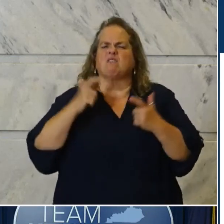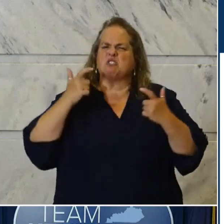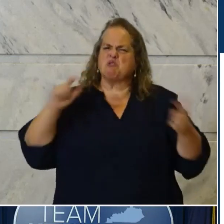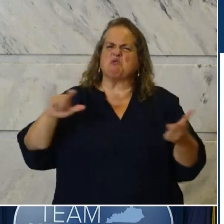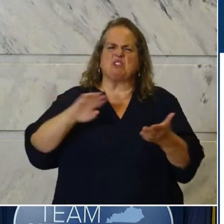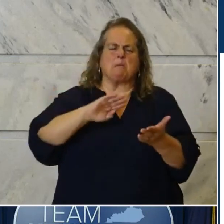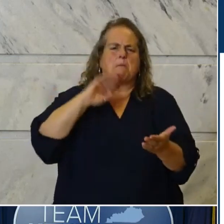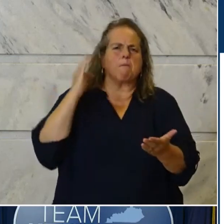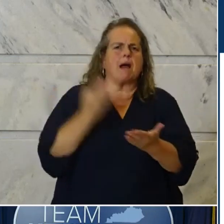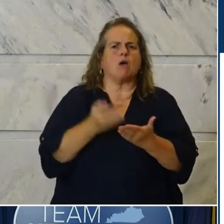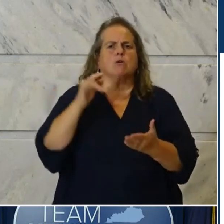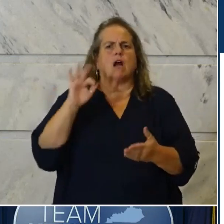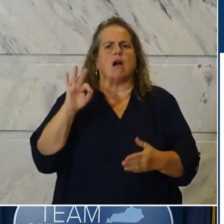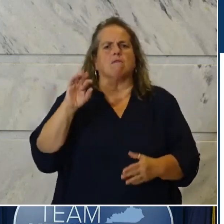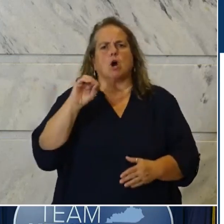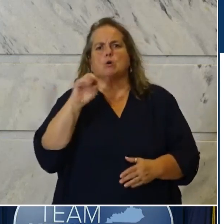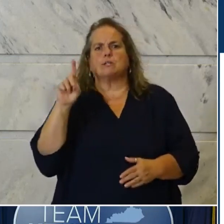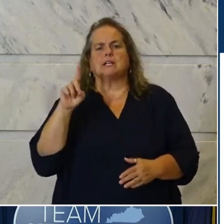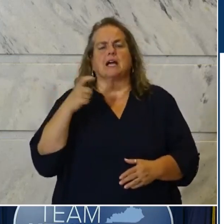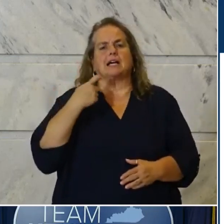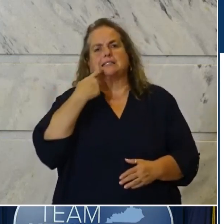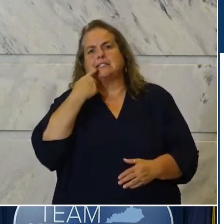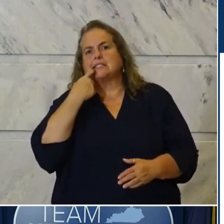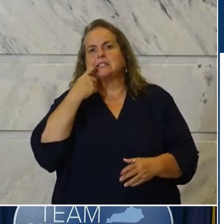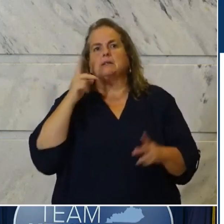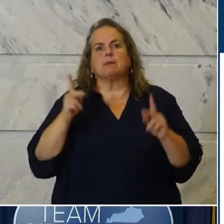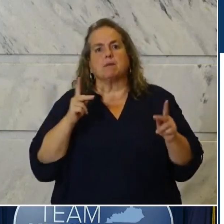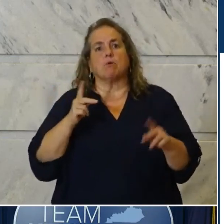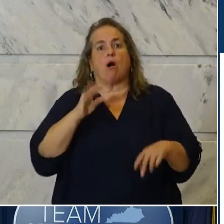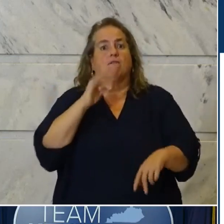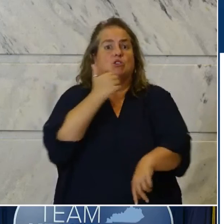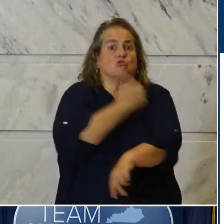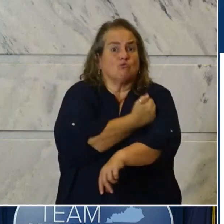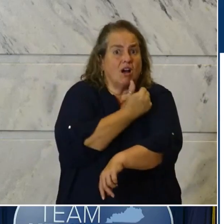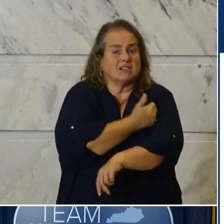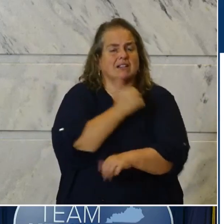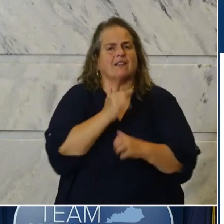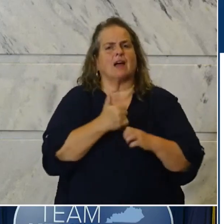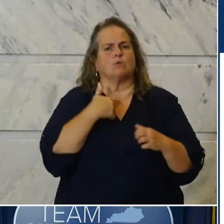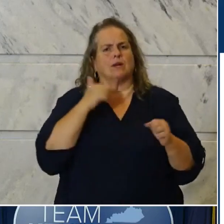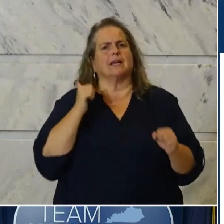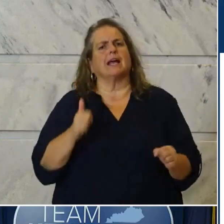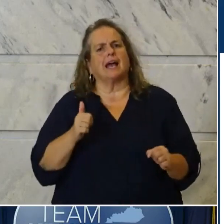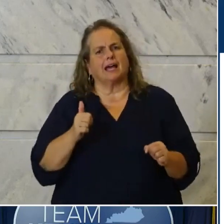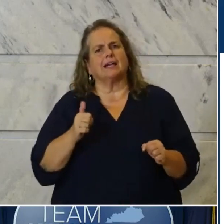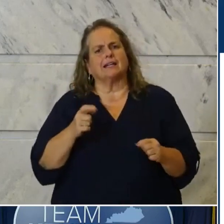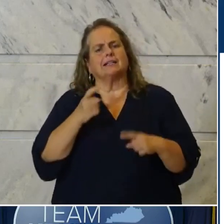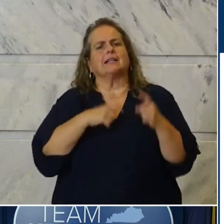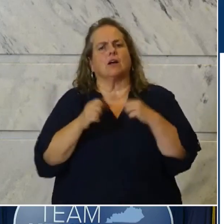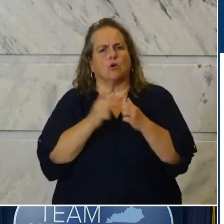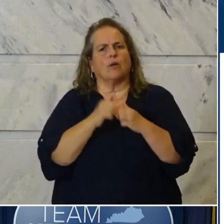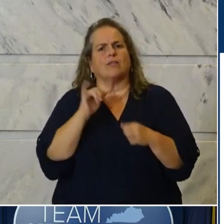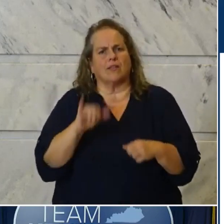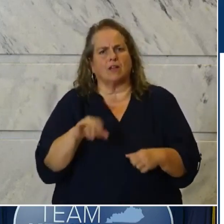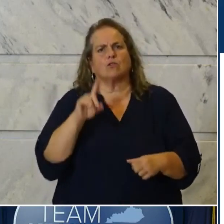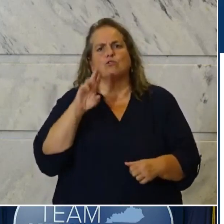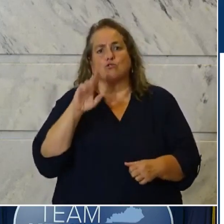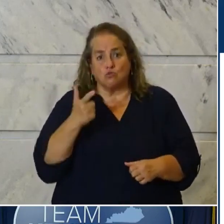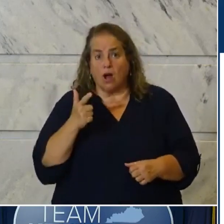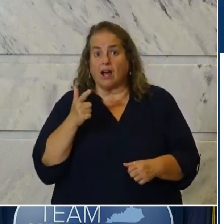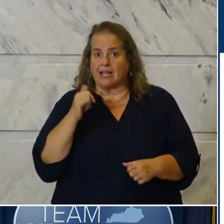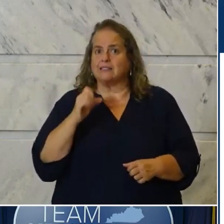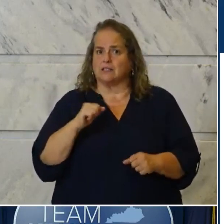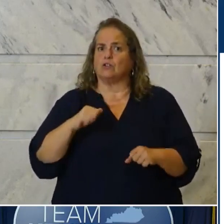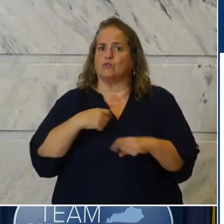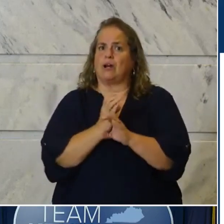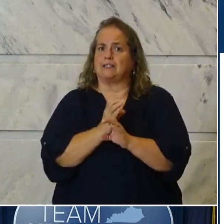healthier, and we move beyond not just the current crisis we're dealing with, but this drug crisis as